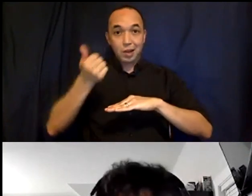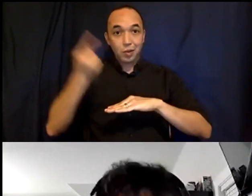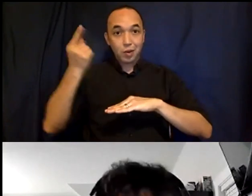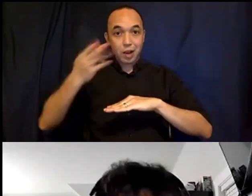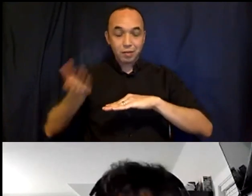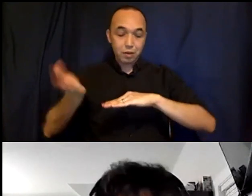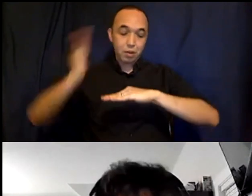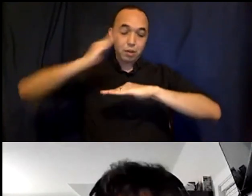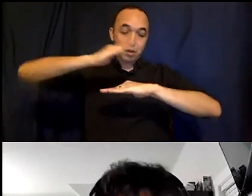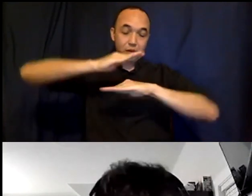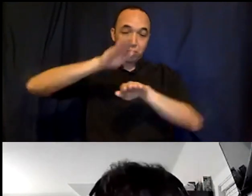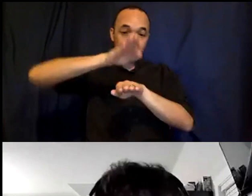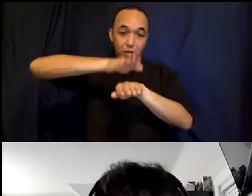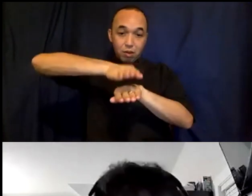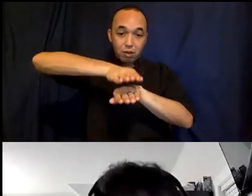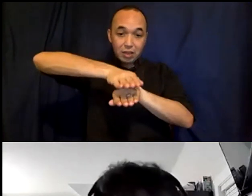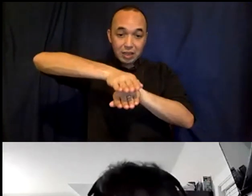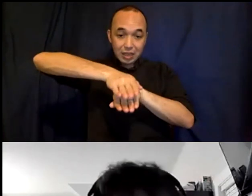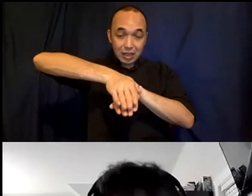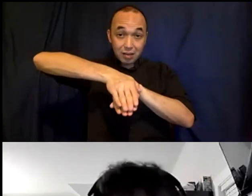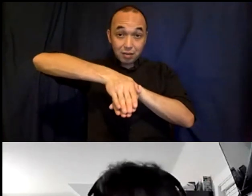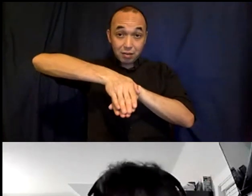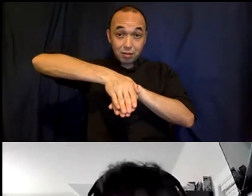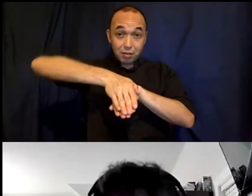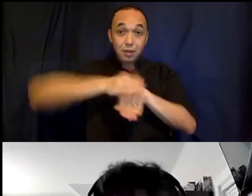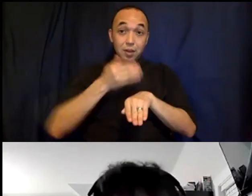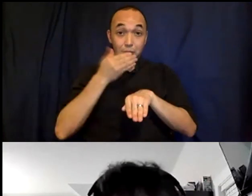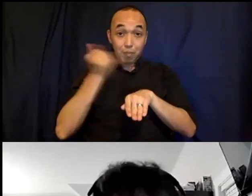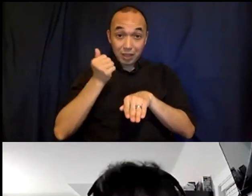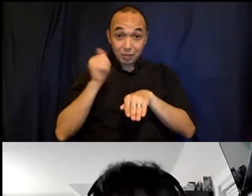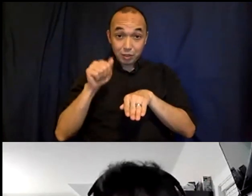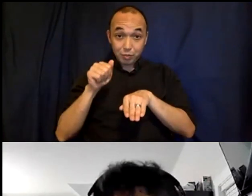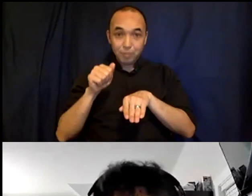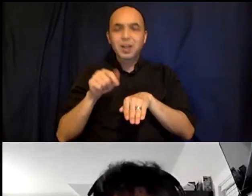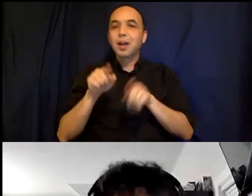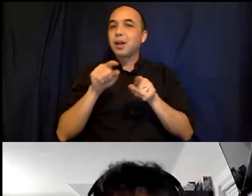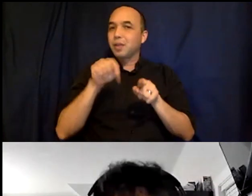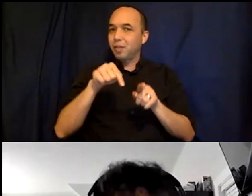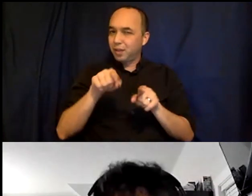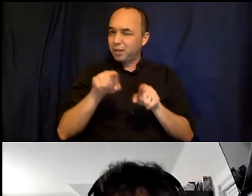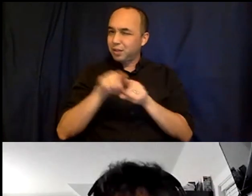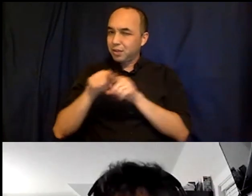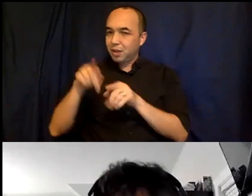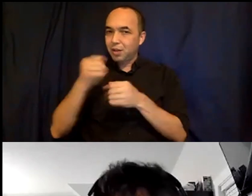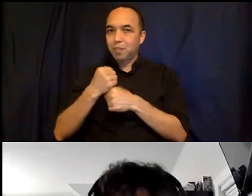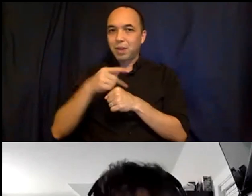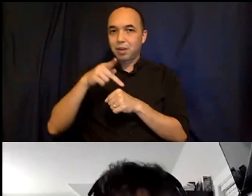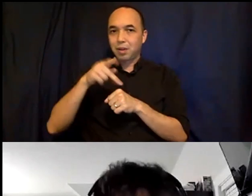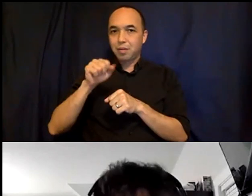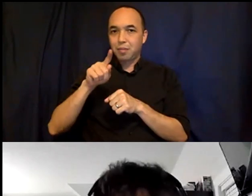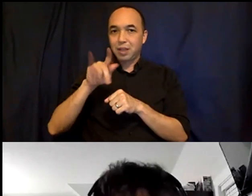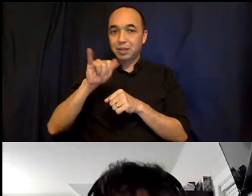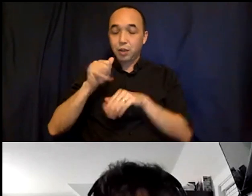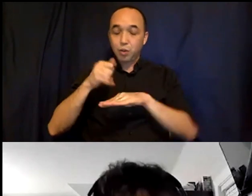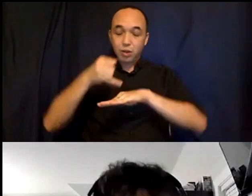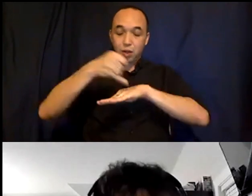best as we can. And here's another trick, too. This is kind of like a pasta trick where you want to push down with your pinkies. Well, see,